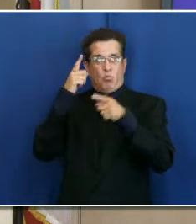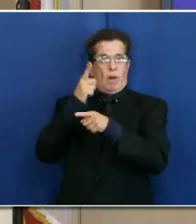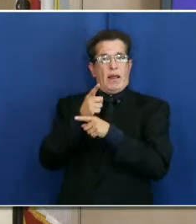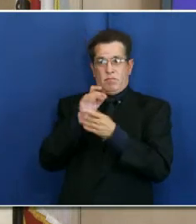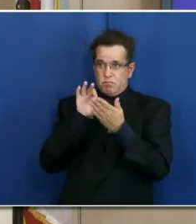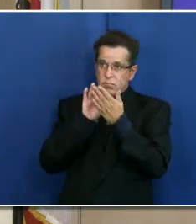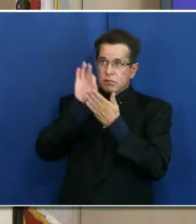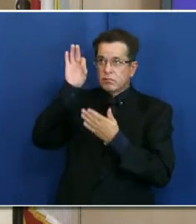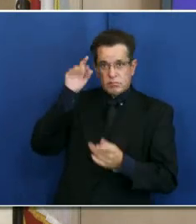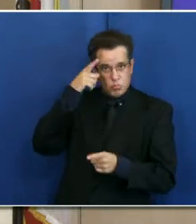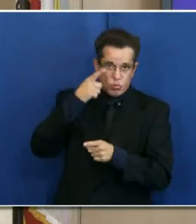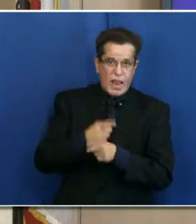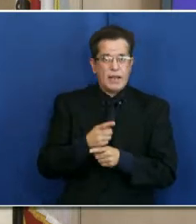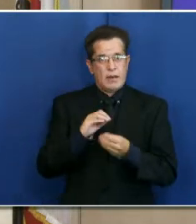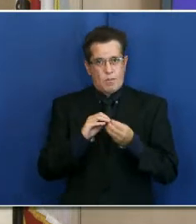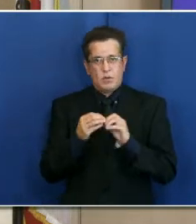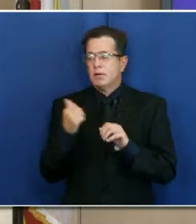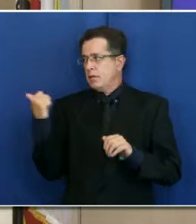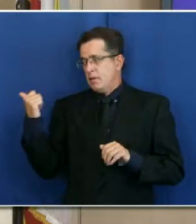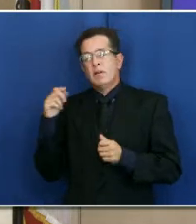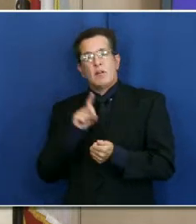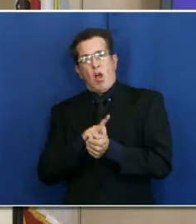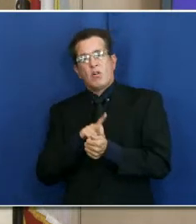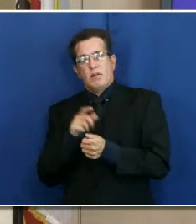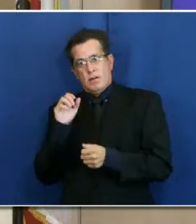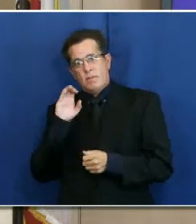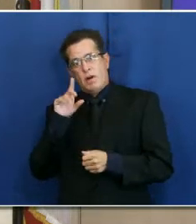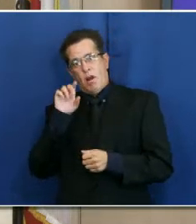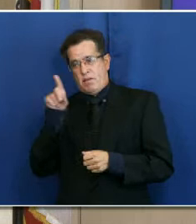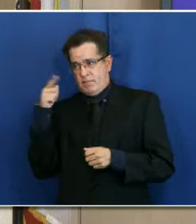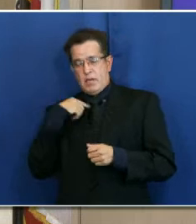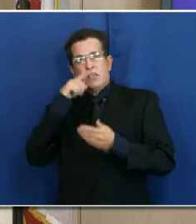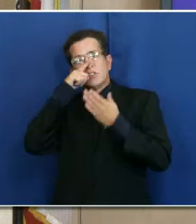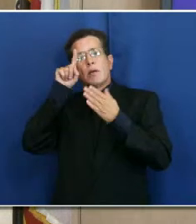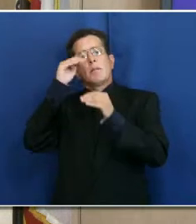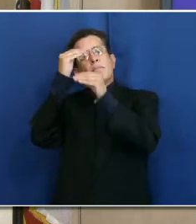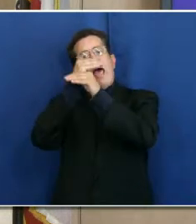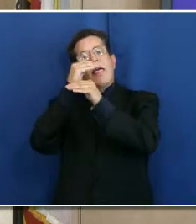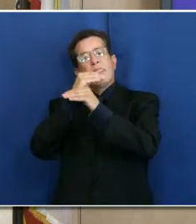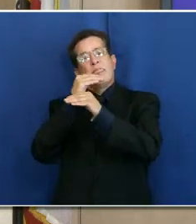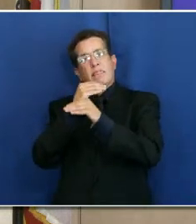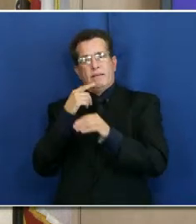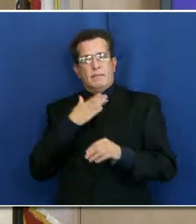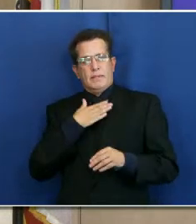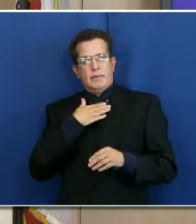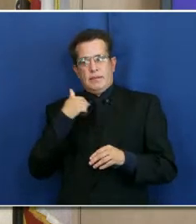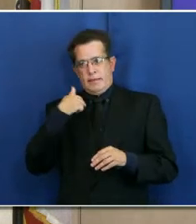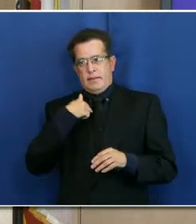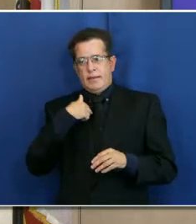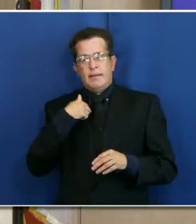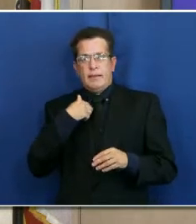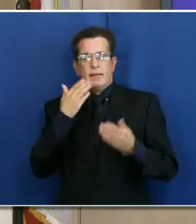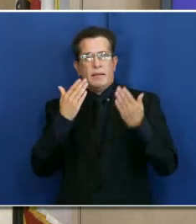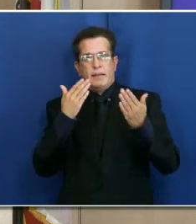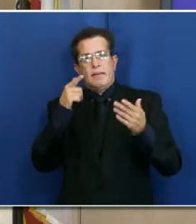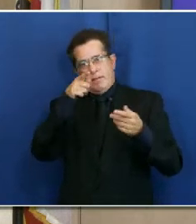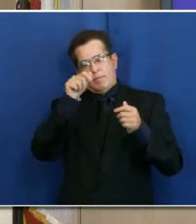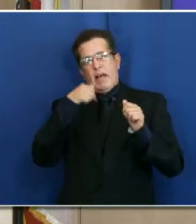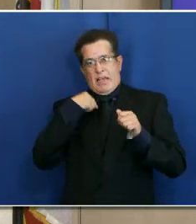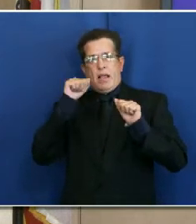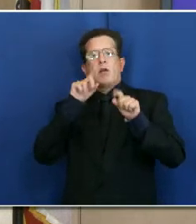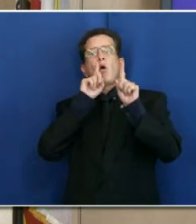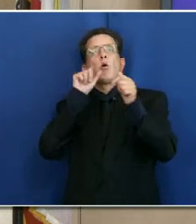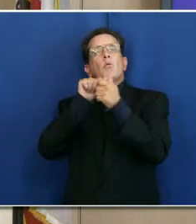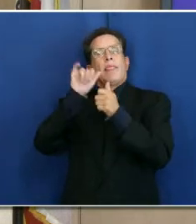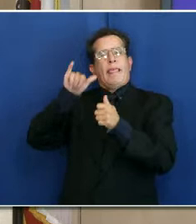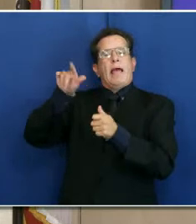Well, I do need to check the math, so and I'm not that good off the top of my head, and so maybe you can connect me directly with that data expert. But I